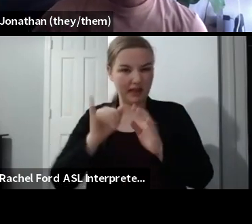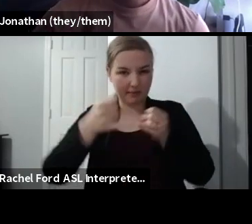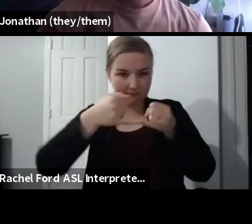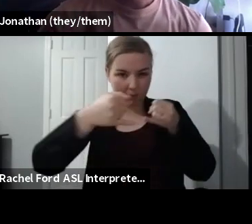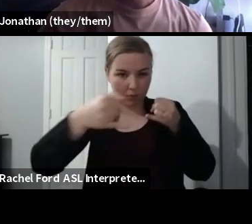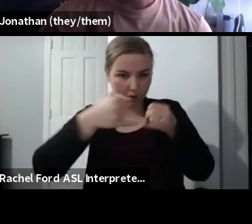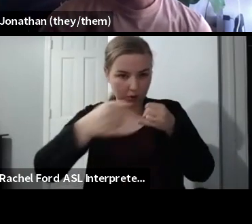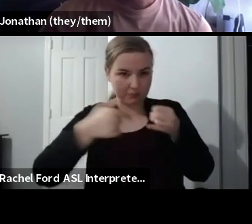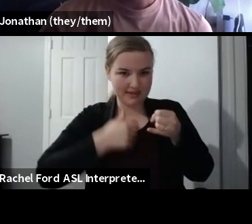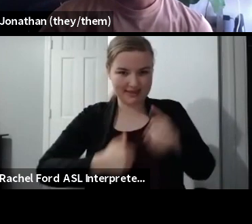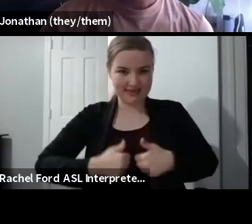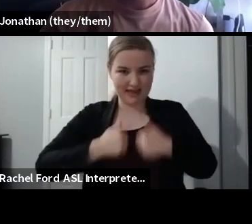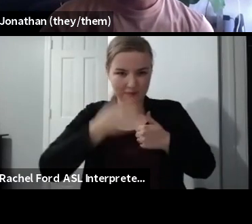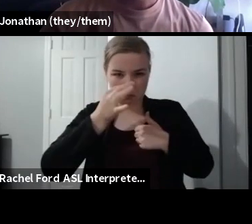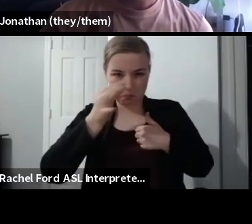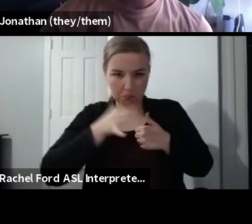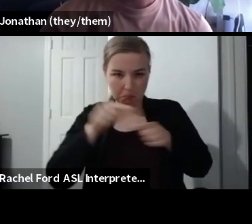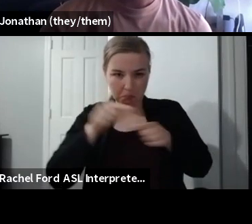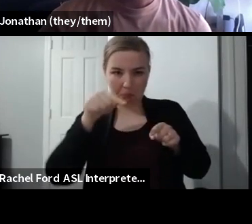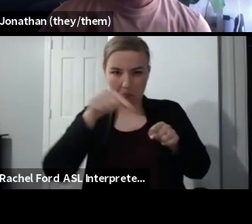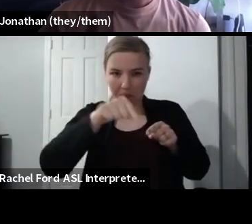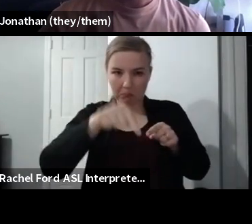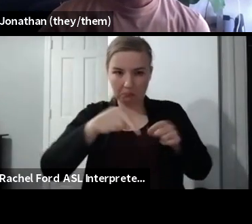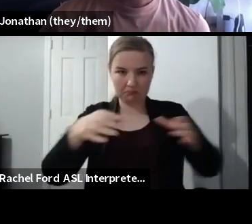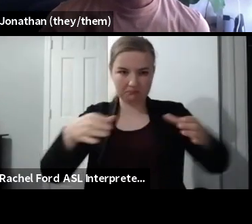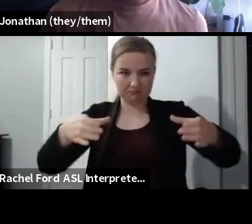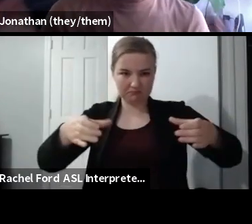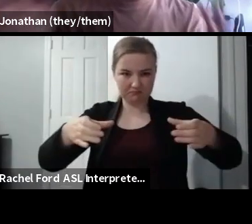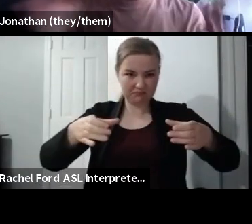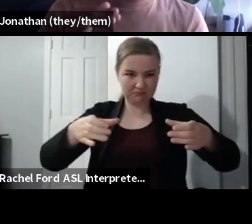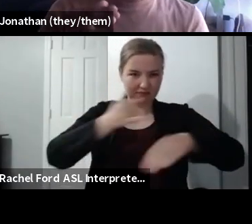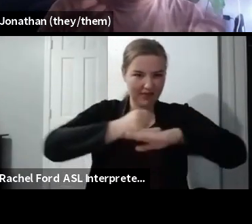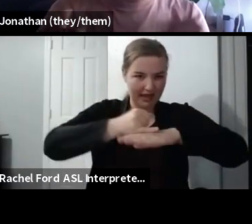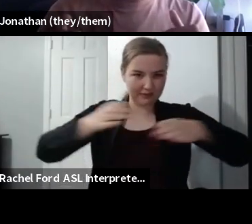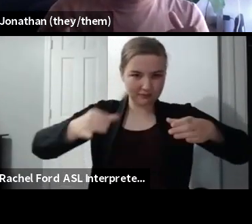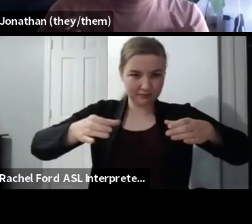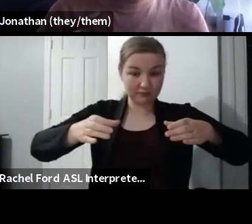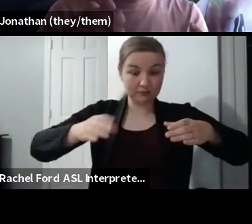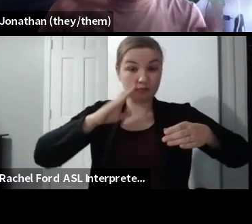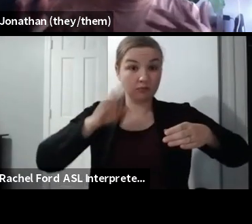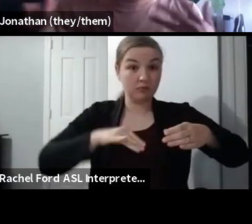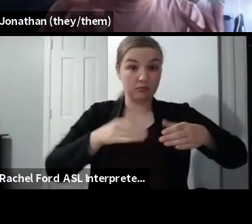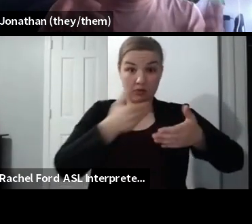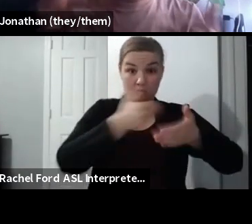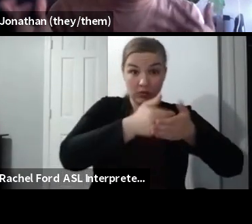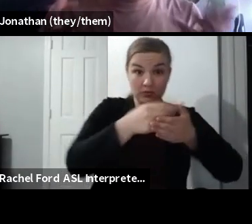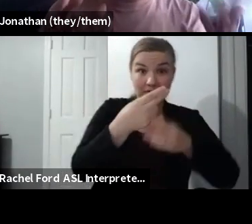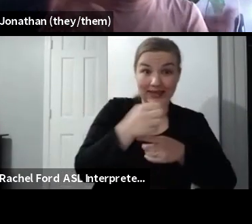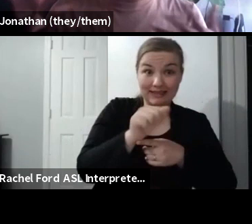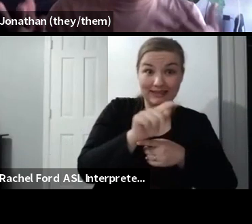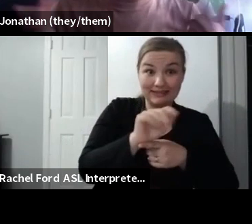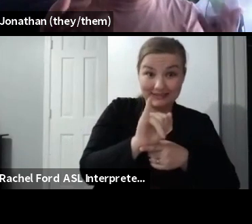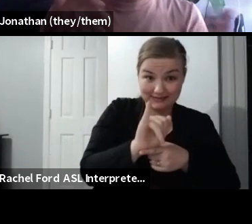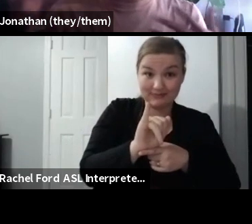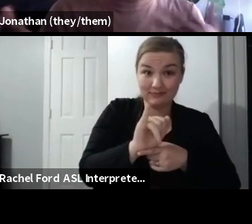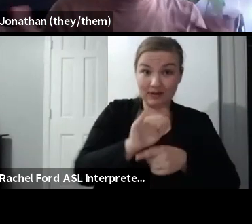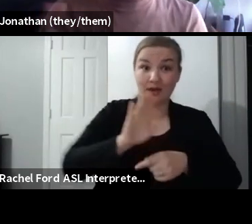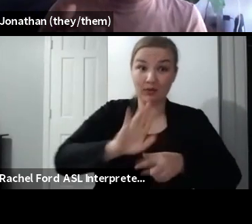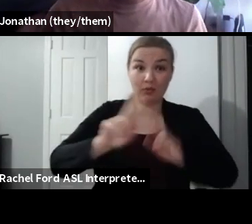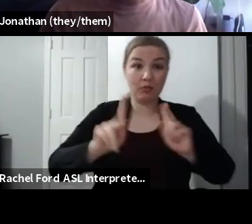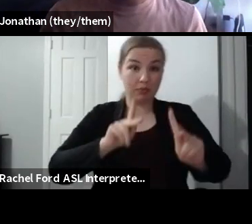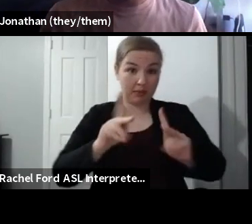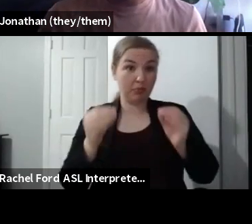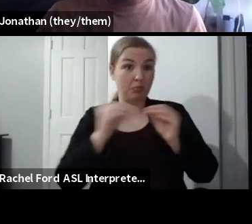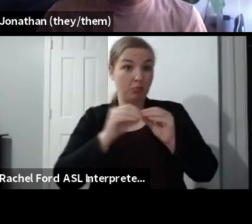is important in the kind of cultural space of DR, because when you're close to the line, you're close to Haiti, and that means that your people are most likely people of